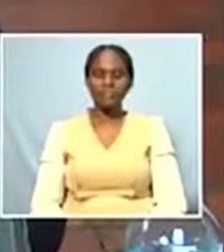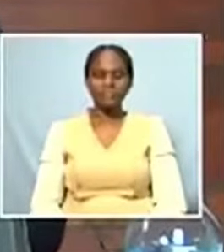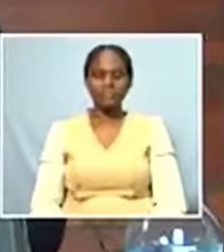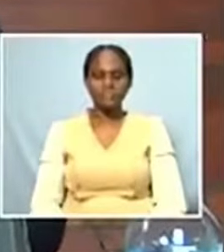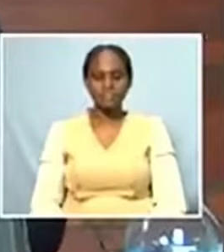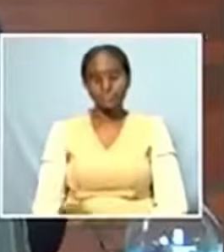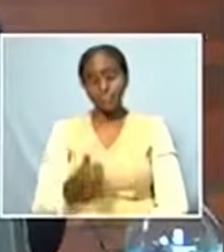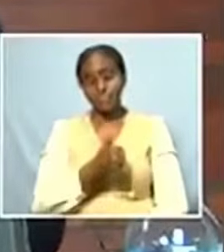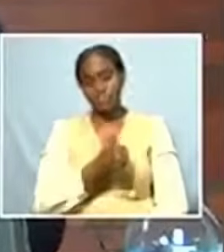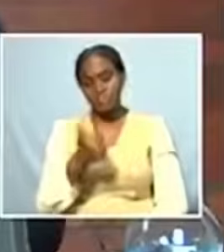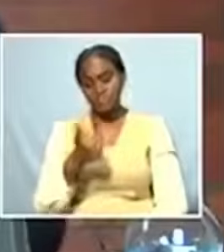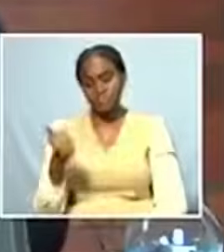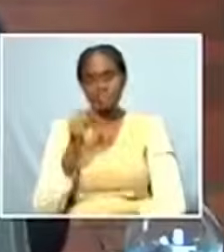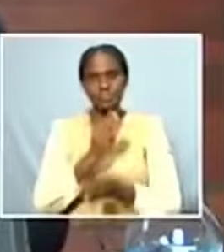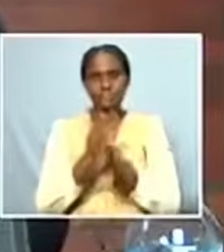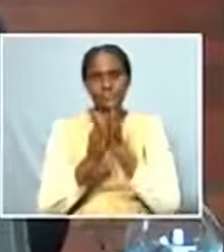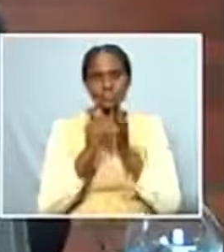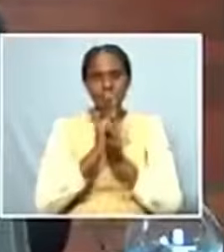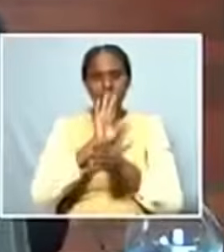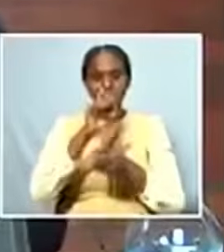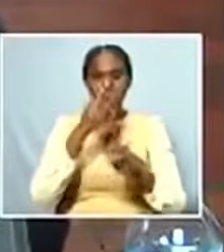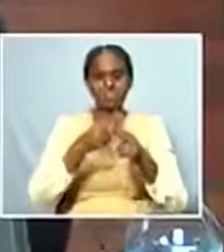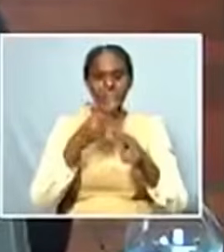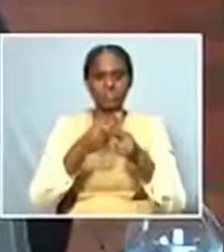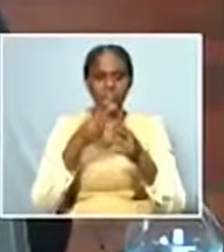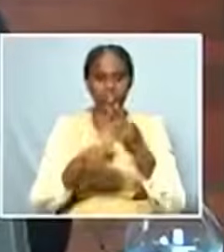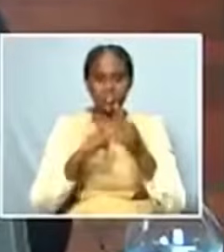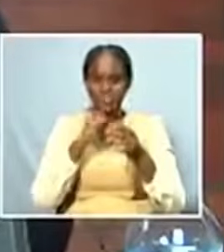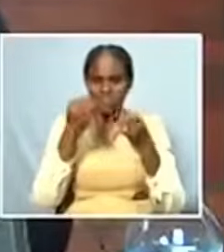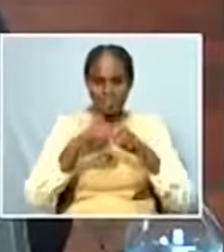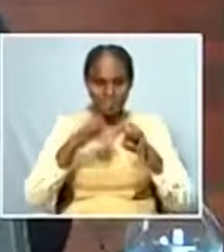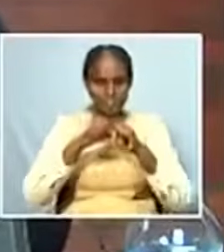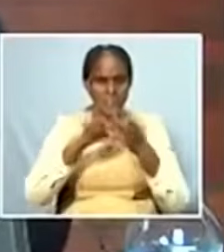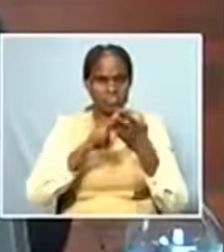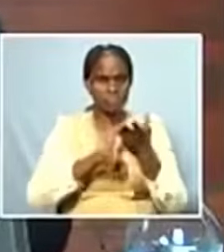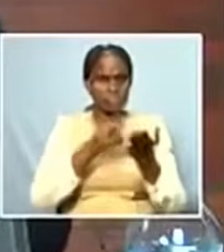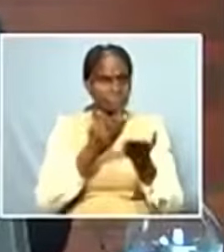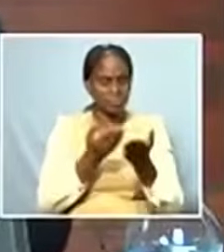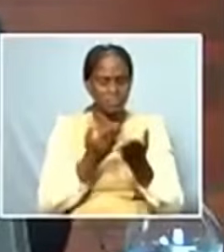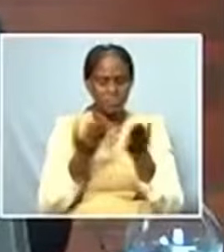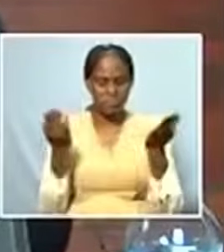The other contractor, his name is not even recorded here,